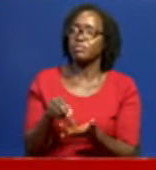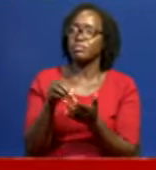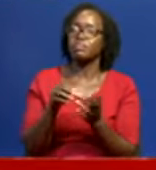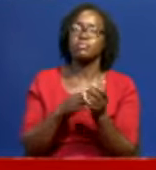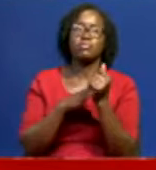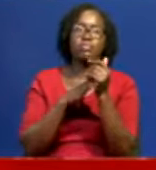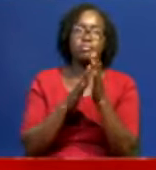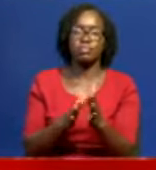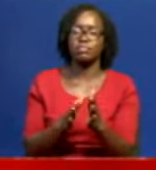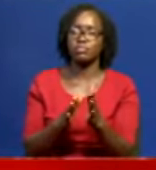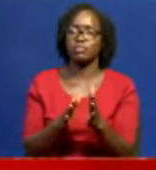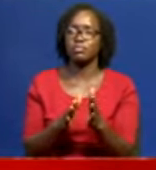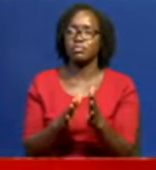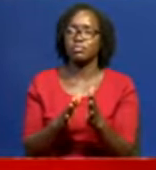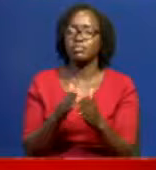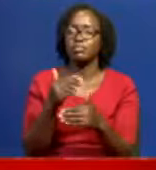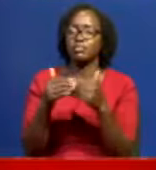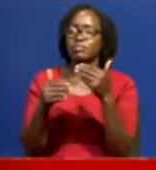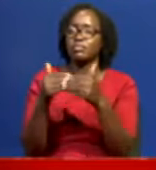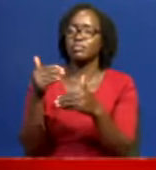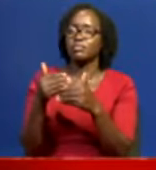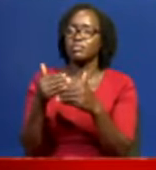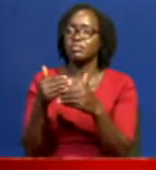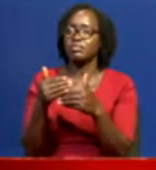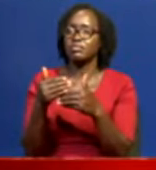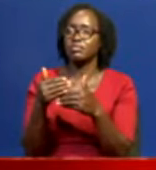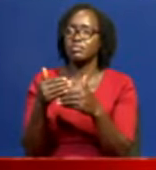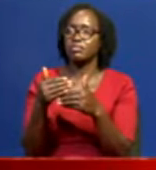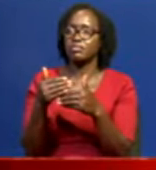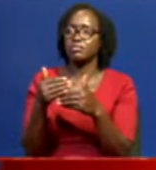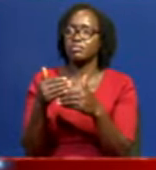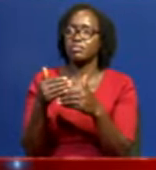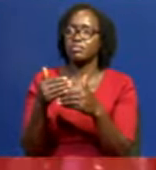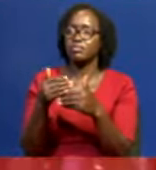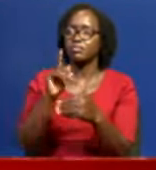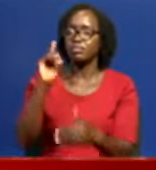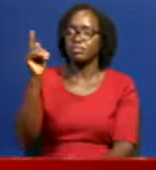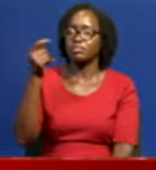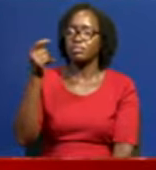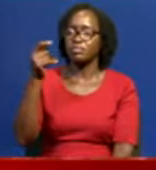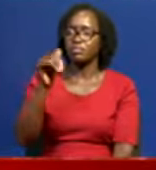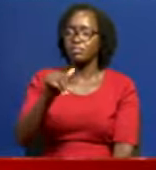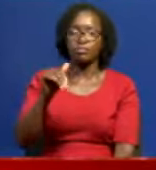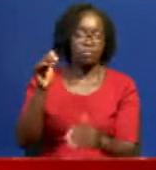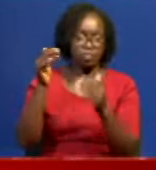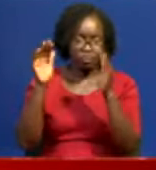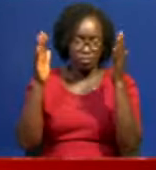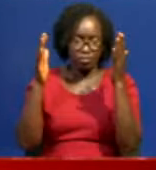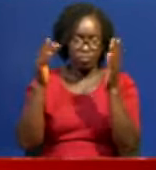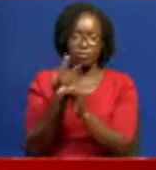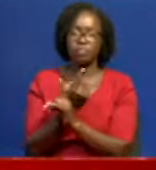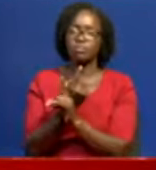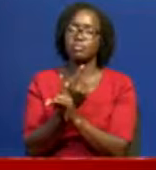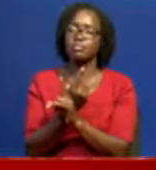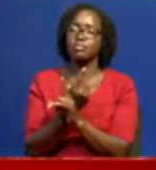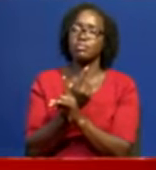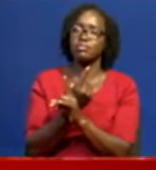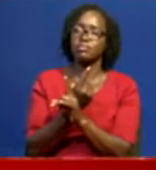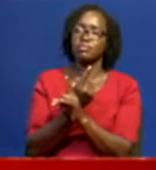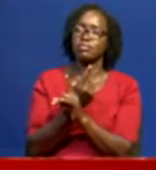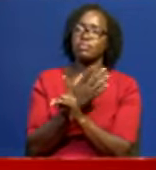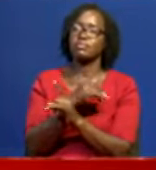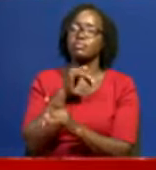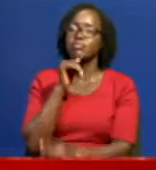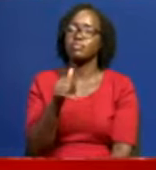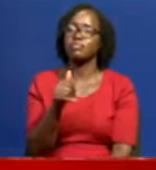leaders, to build on the Kenya that celebrates diversity and